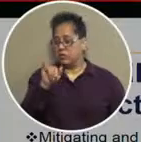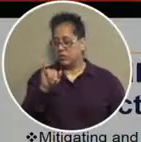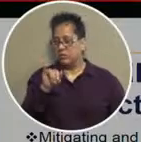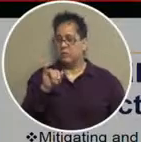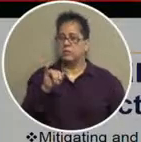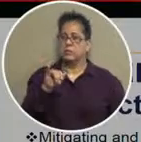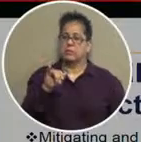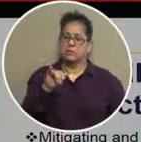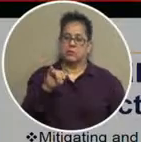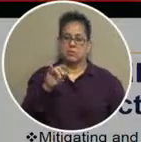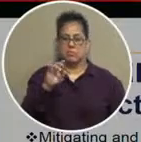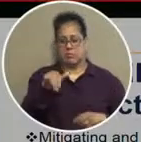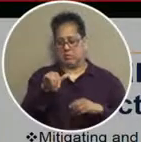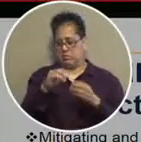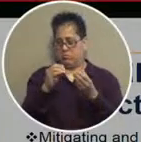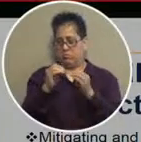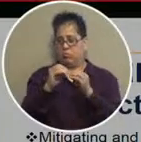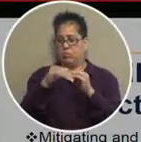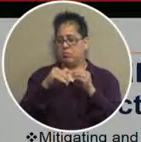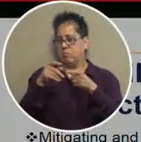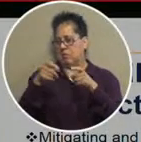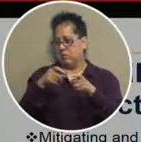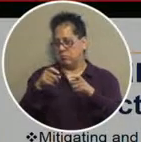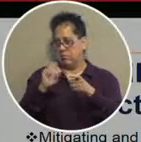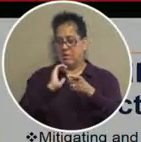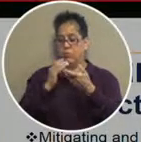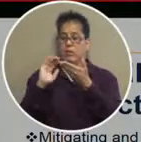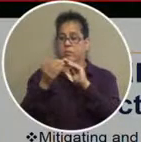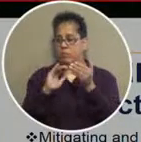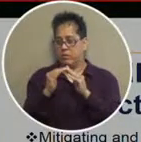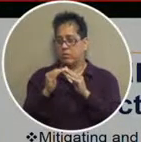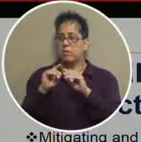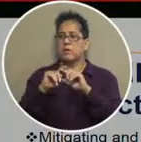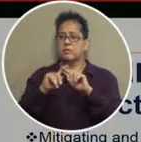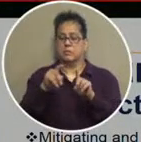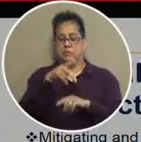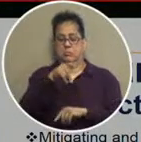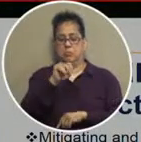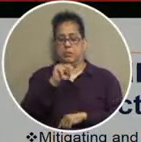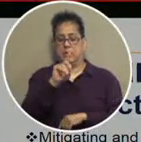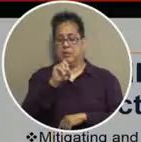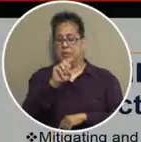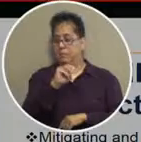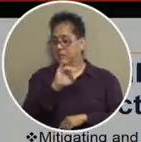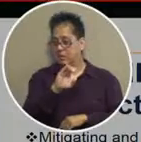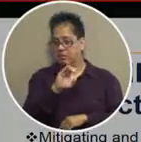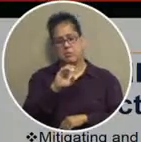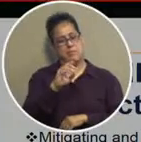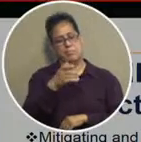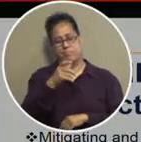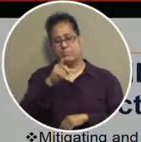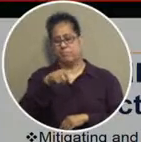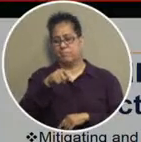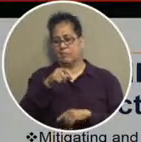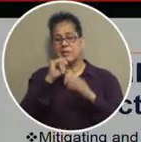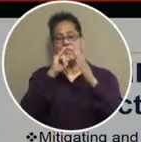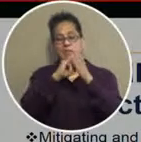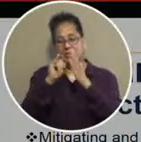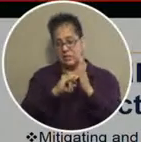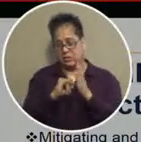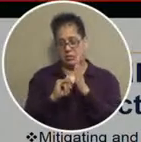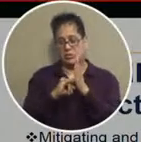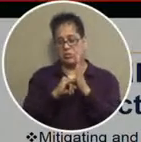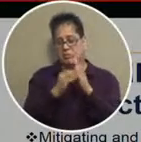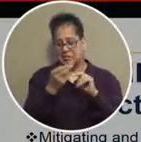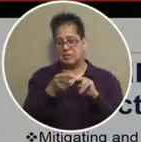which is more than enough to handle the daily needs of our community. But in the midst of a pandemic, it's hardly enough to provide the needed case investigations due